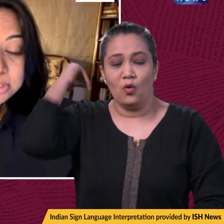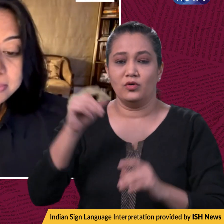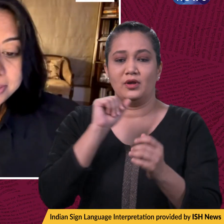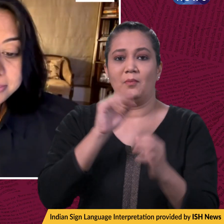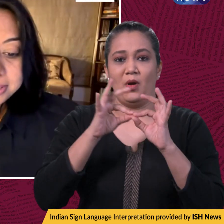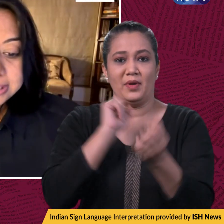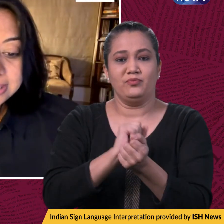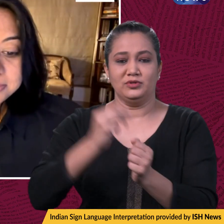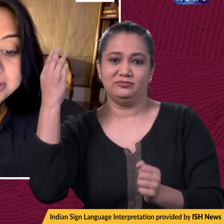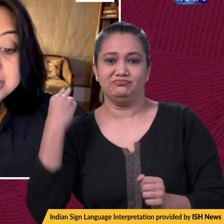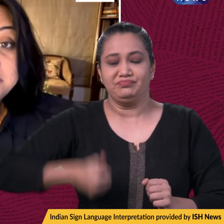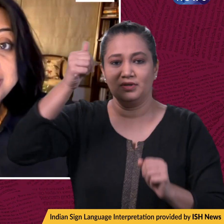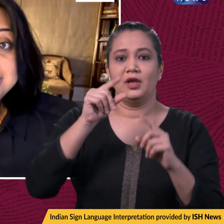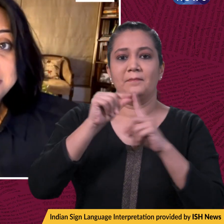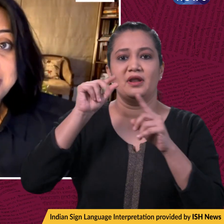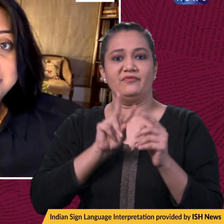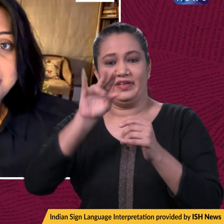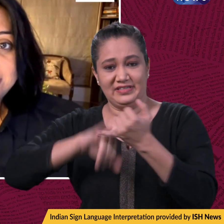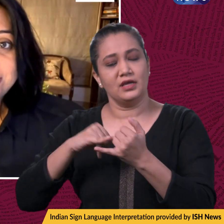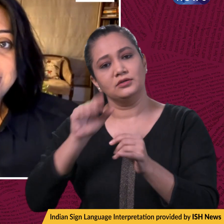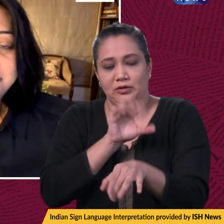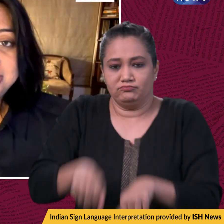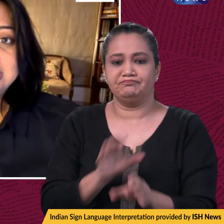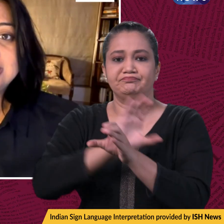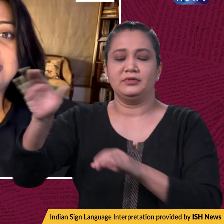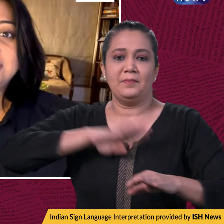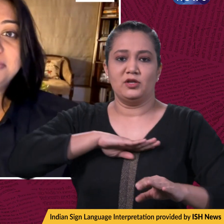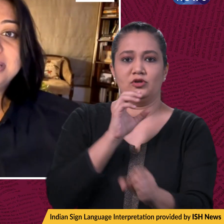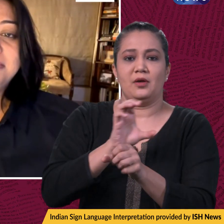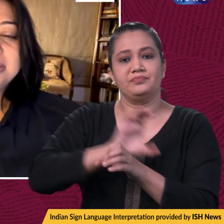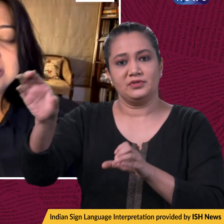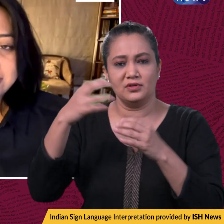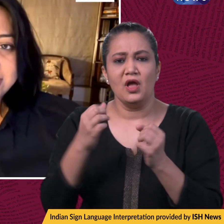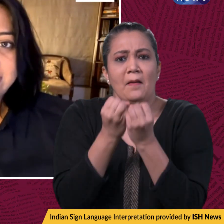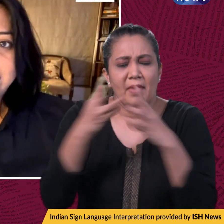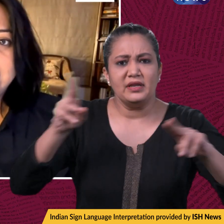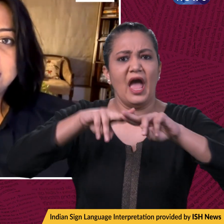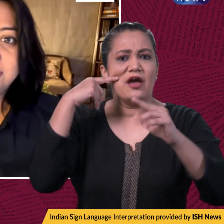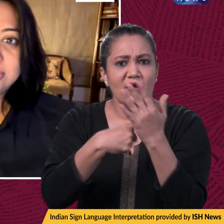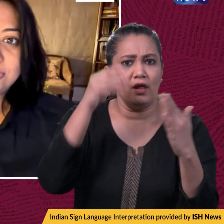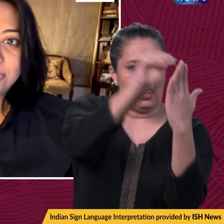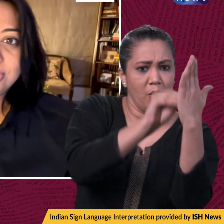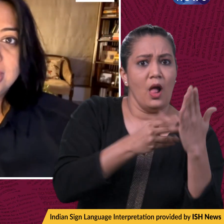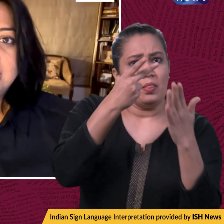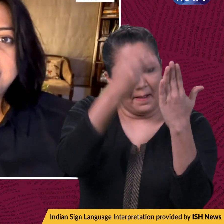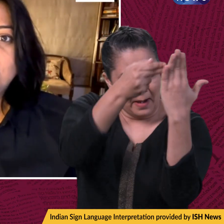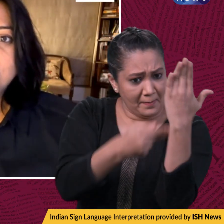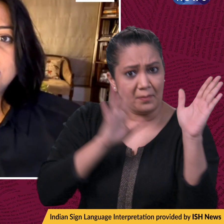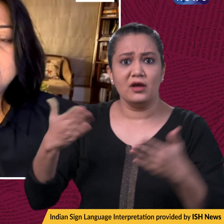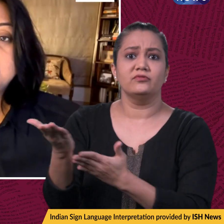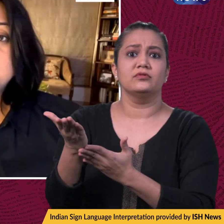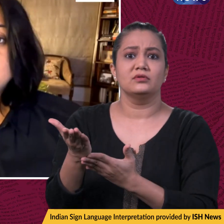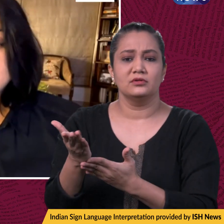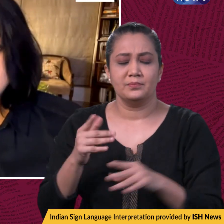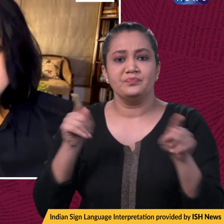Police Commissioner Parambir Singh has been suspended by the Maharashtra government. This is after he was named in several FIRs for extortion and